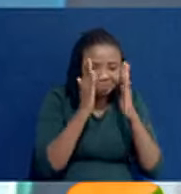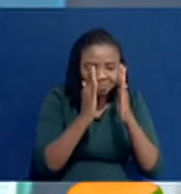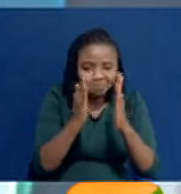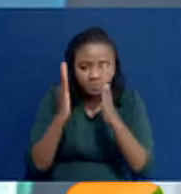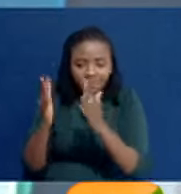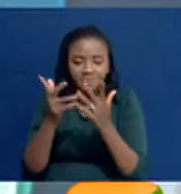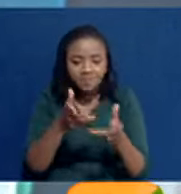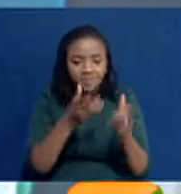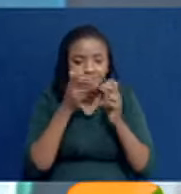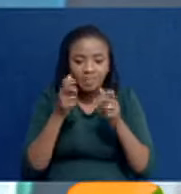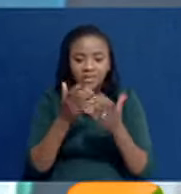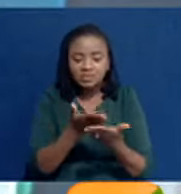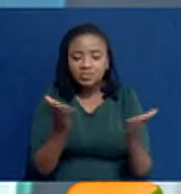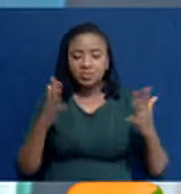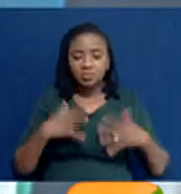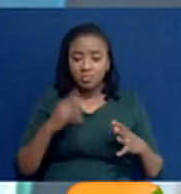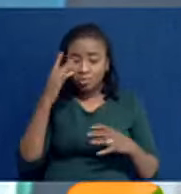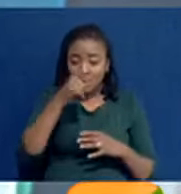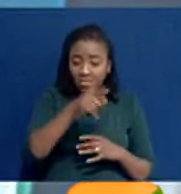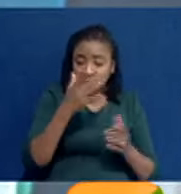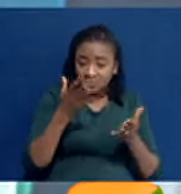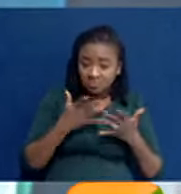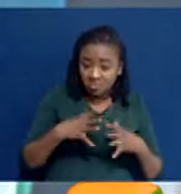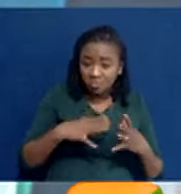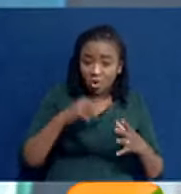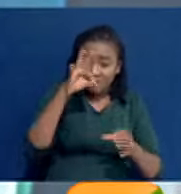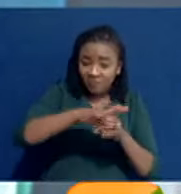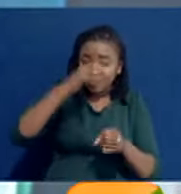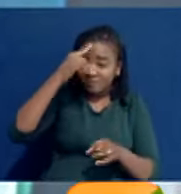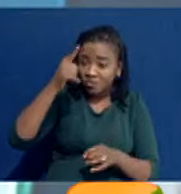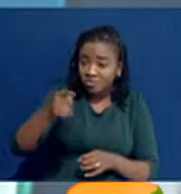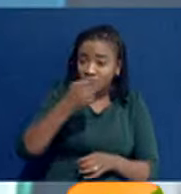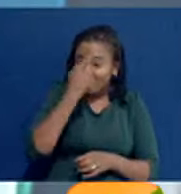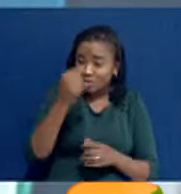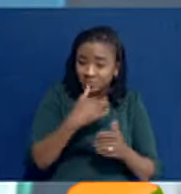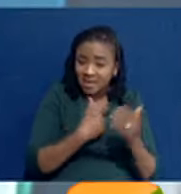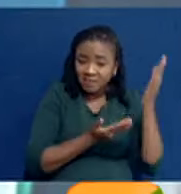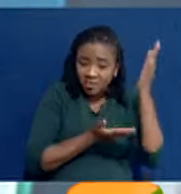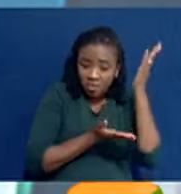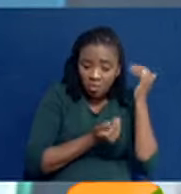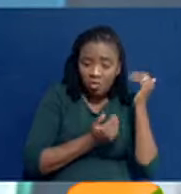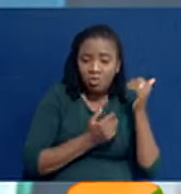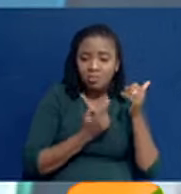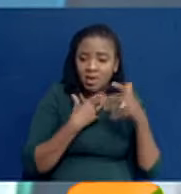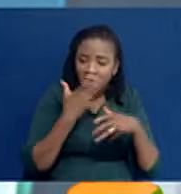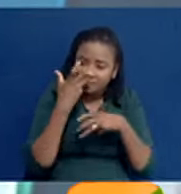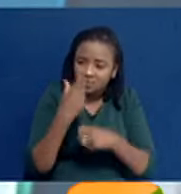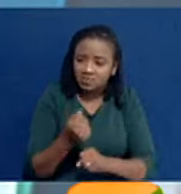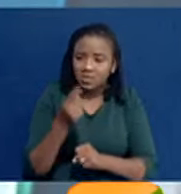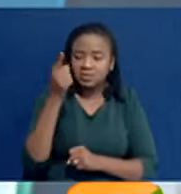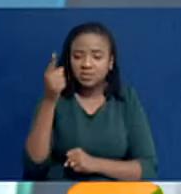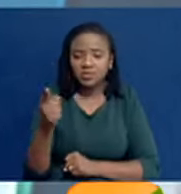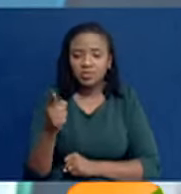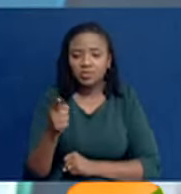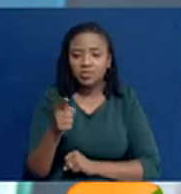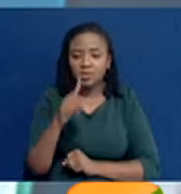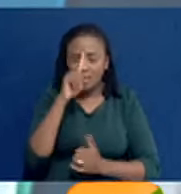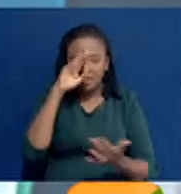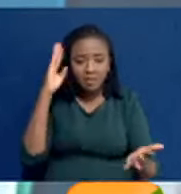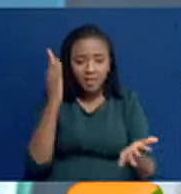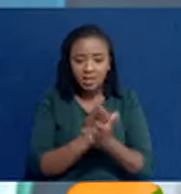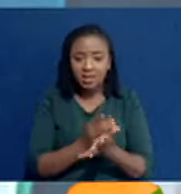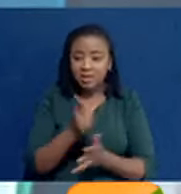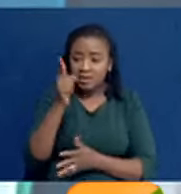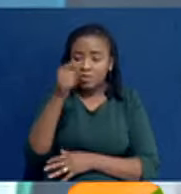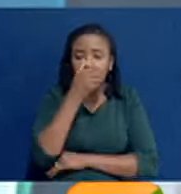people who they put you there with a lot of hope, a lot of trust, believing you